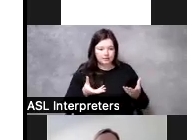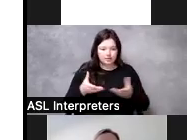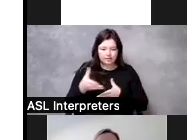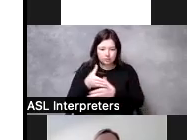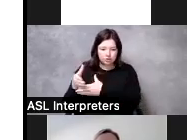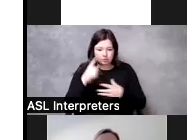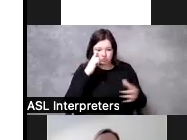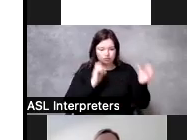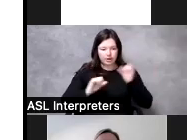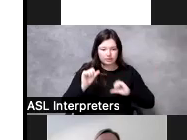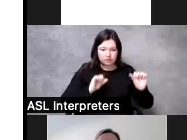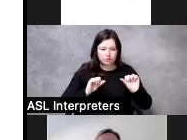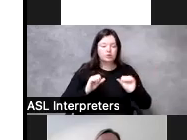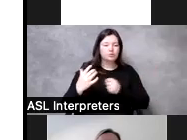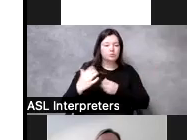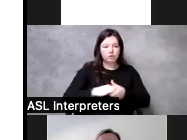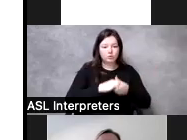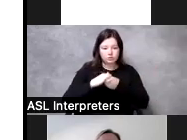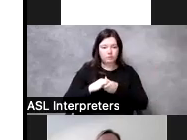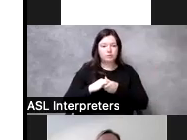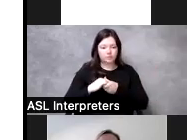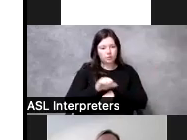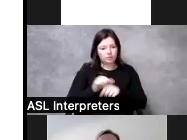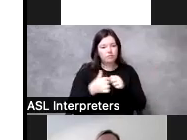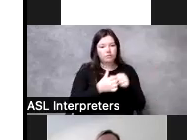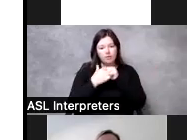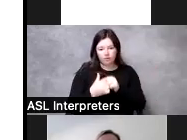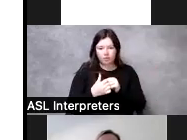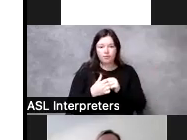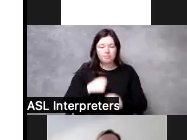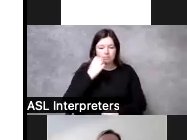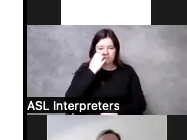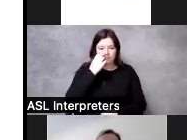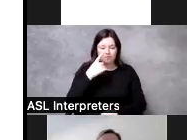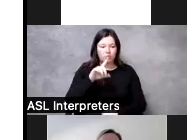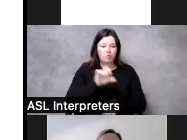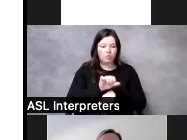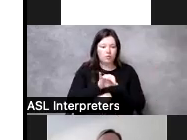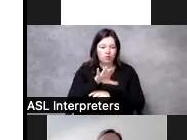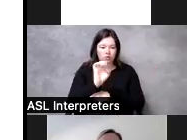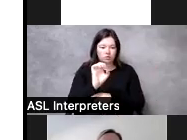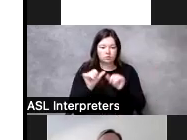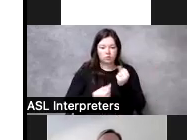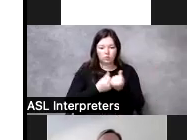strategy and partnerships in those workforce supports.